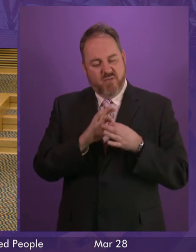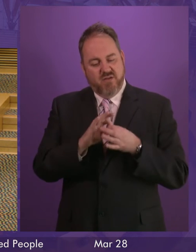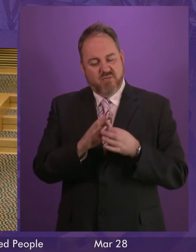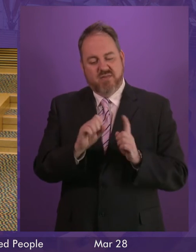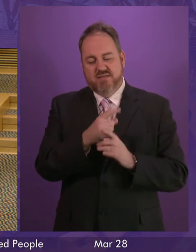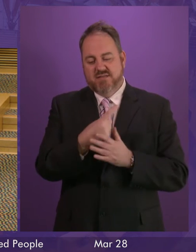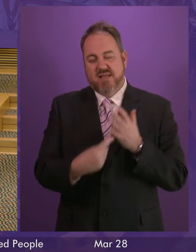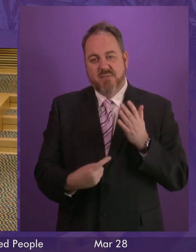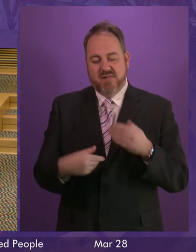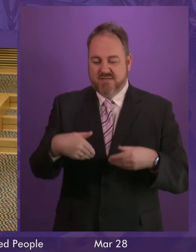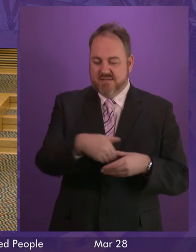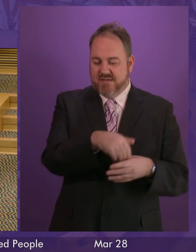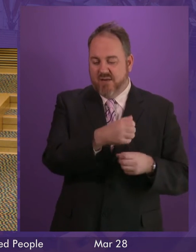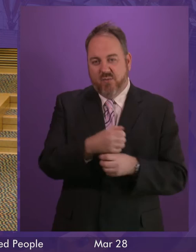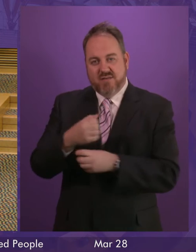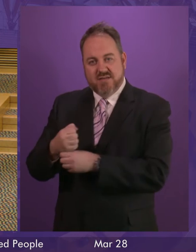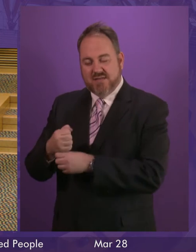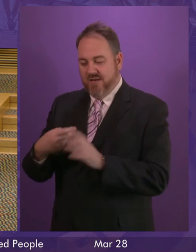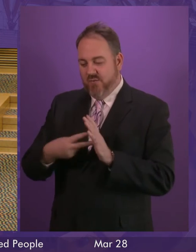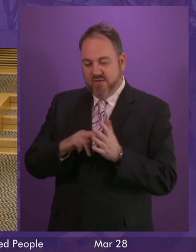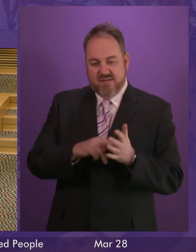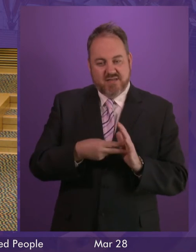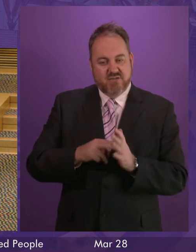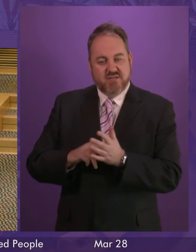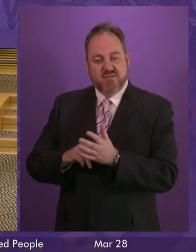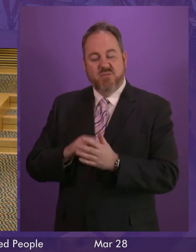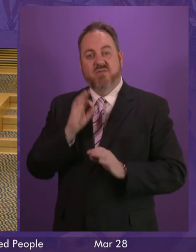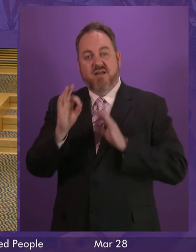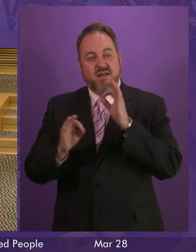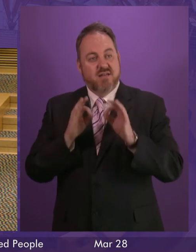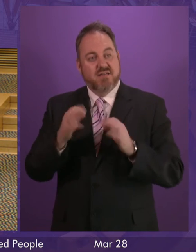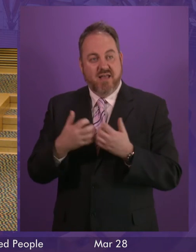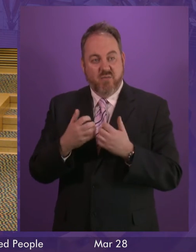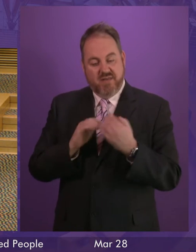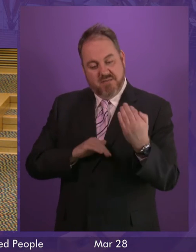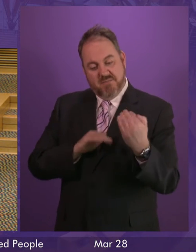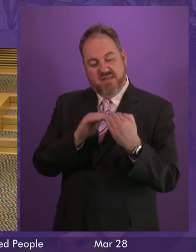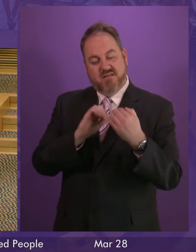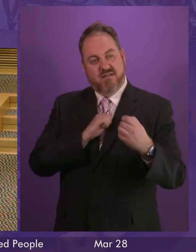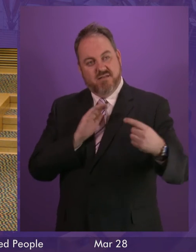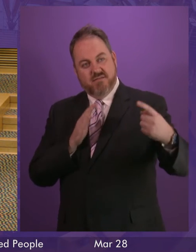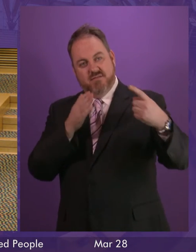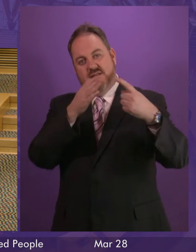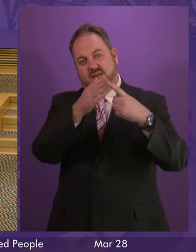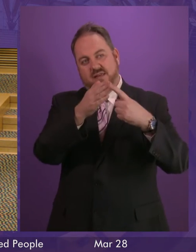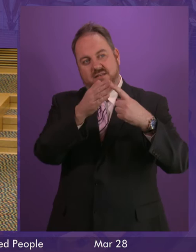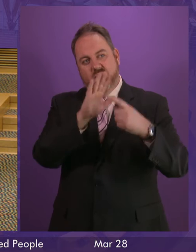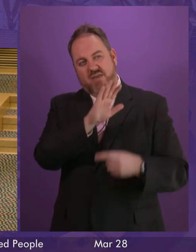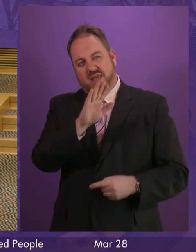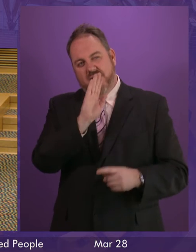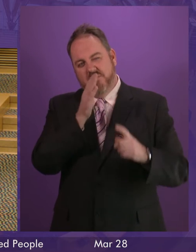stakeholders and disabled people's organisations, sets out our initial actions to take us towards meeting that target, which we aim to achieve by